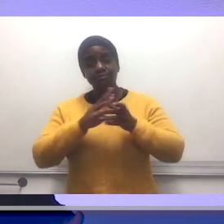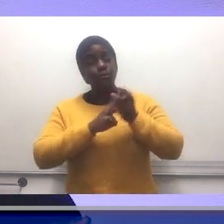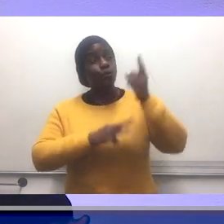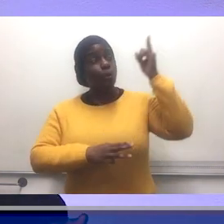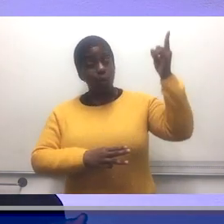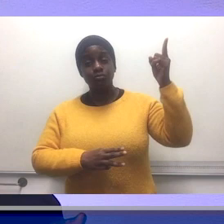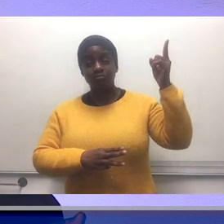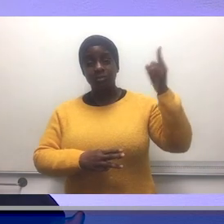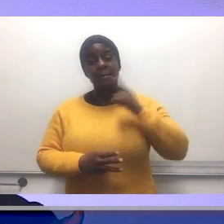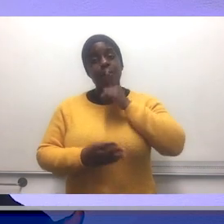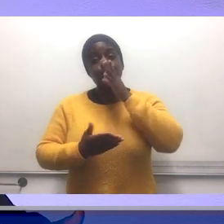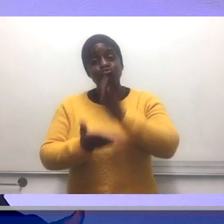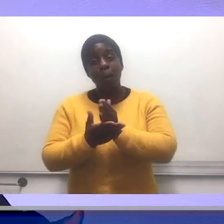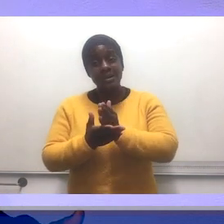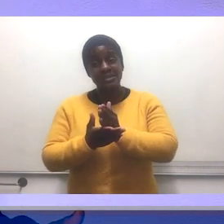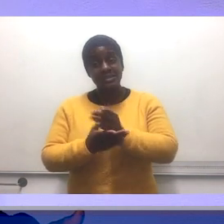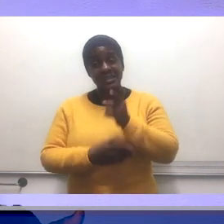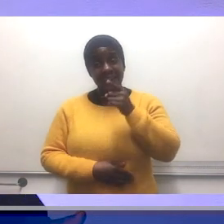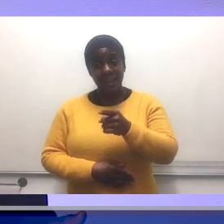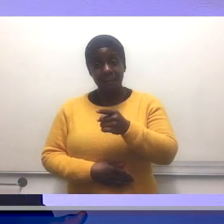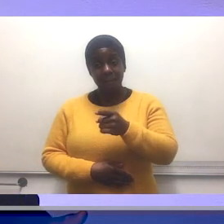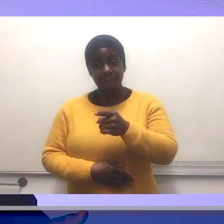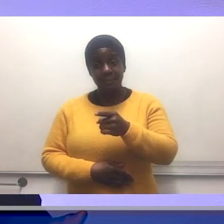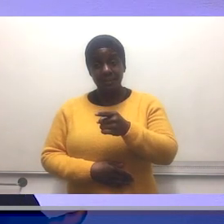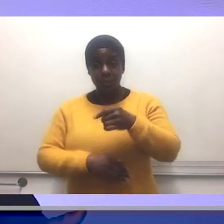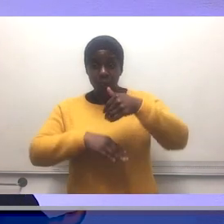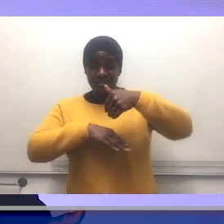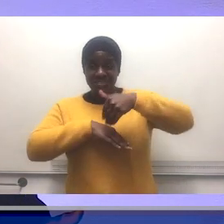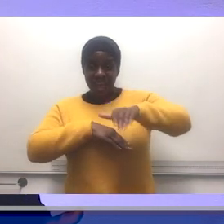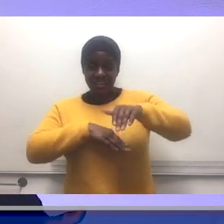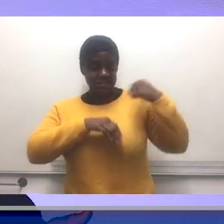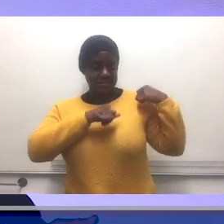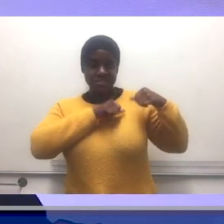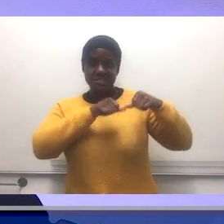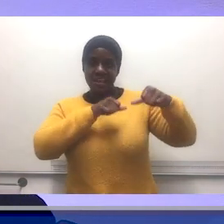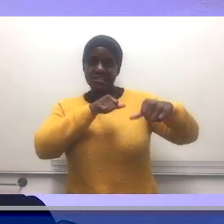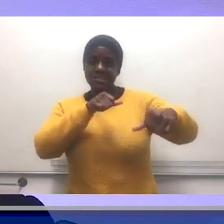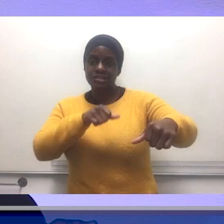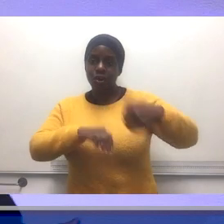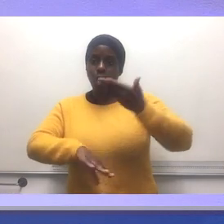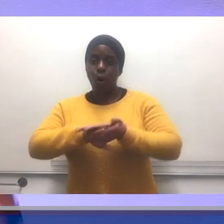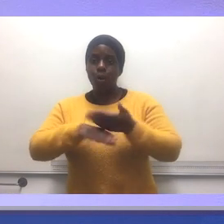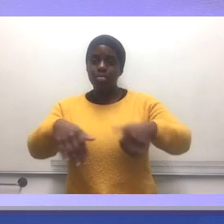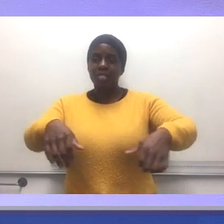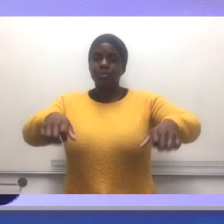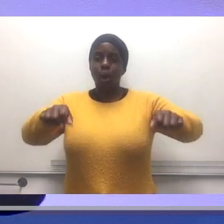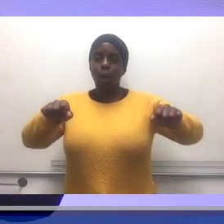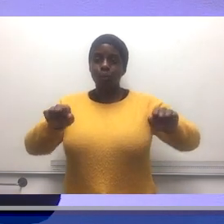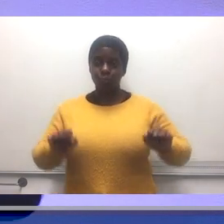an oath to him that he would set one of his descendants upon his throne,